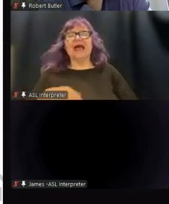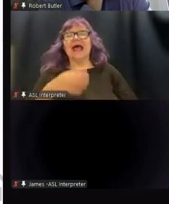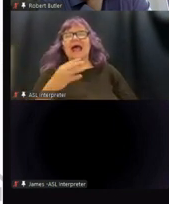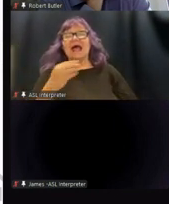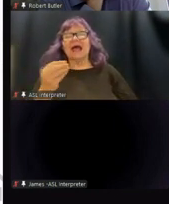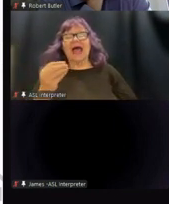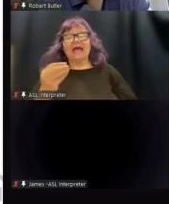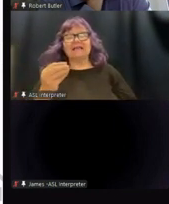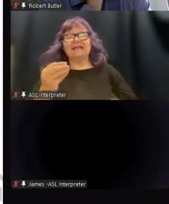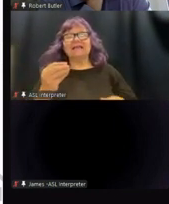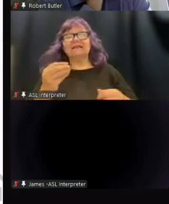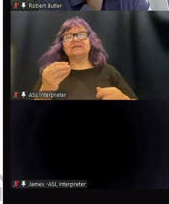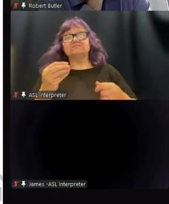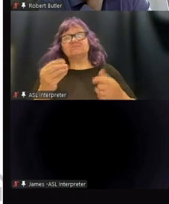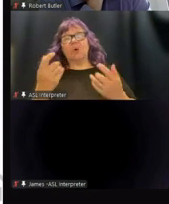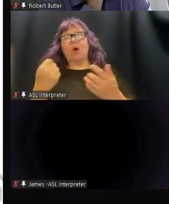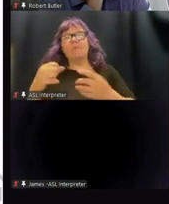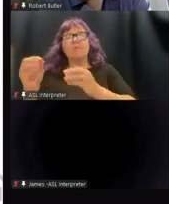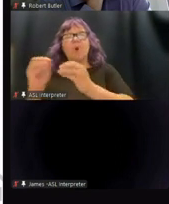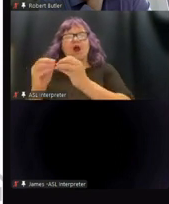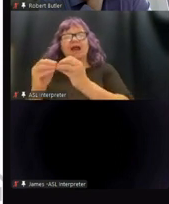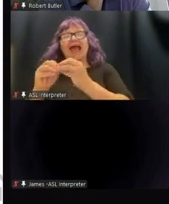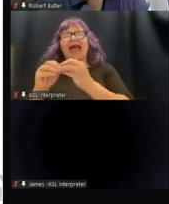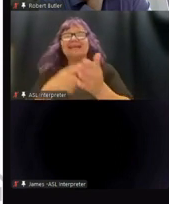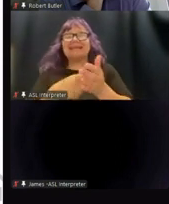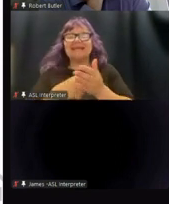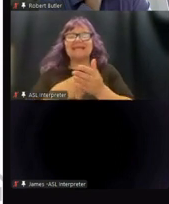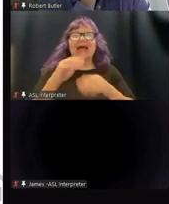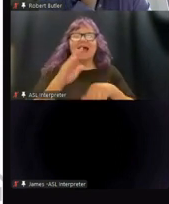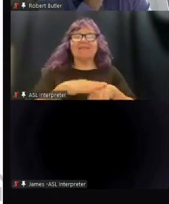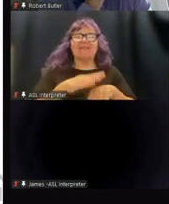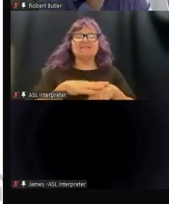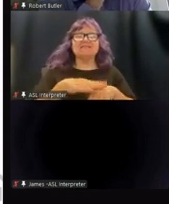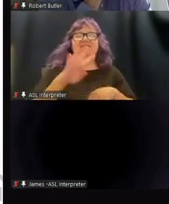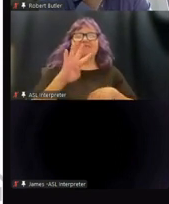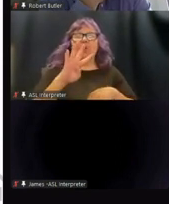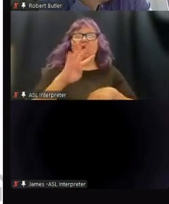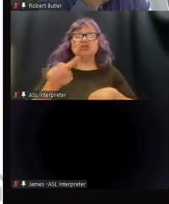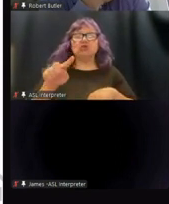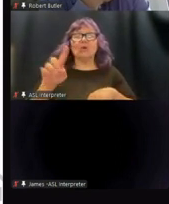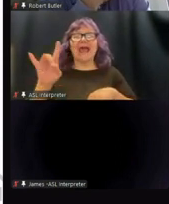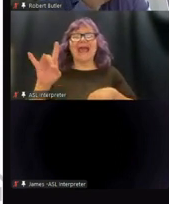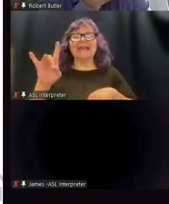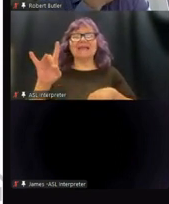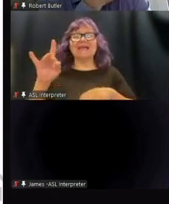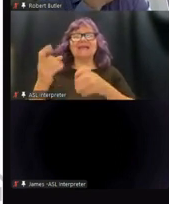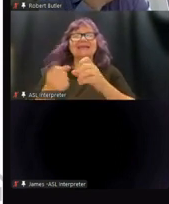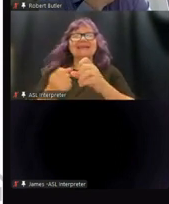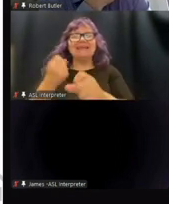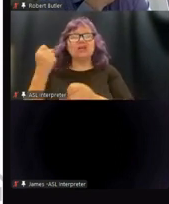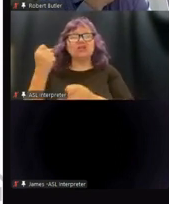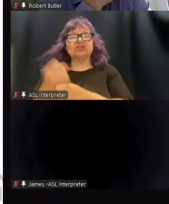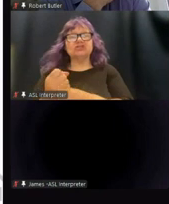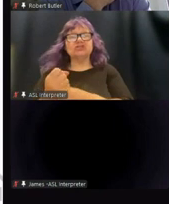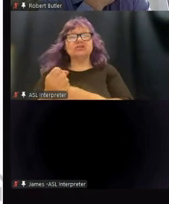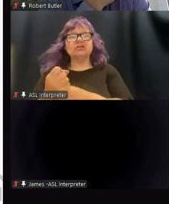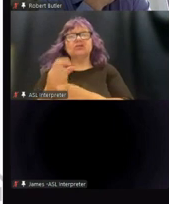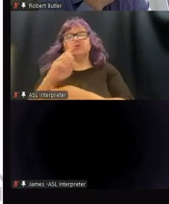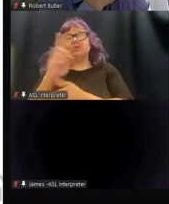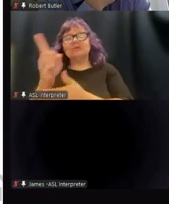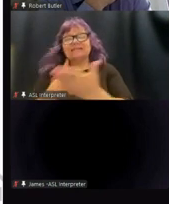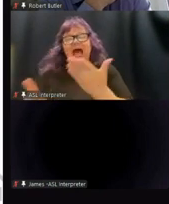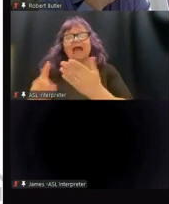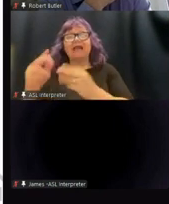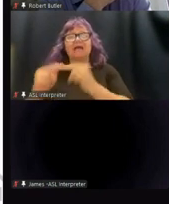plus, and takes anywhere between 4 to 8 years to design and construct